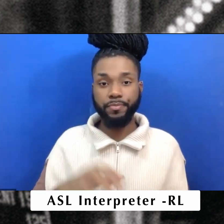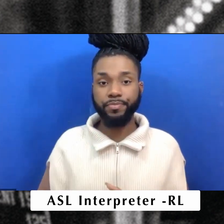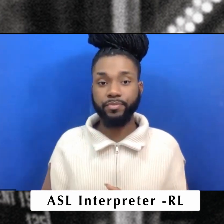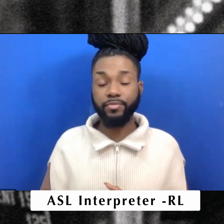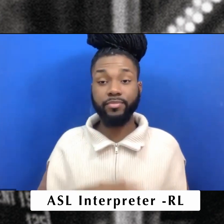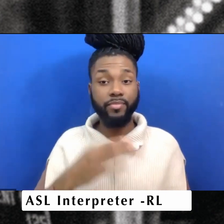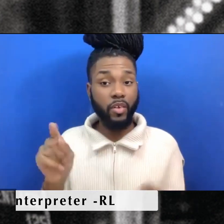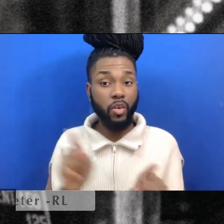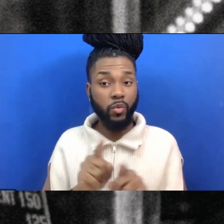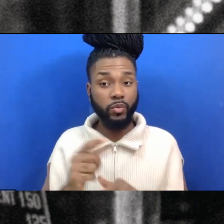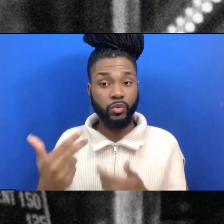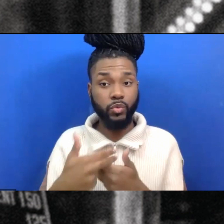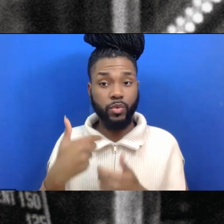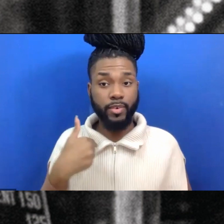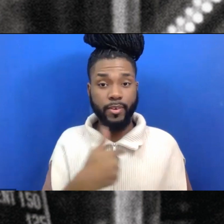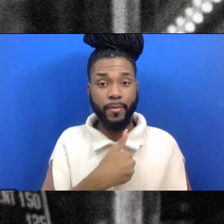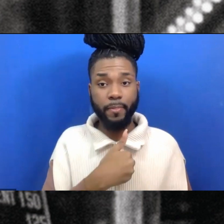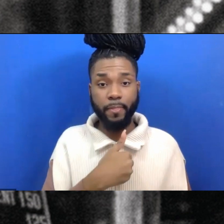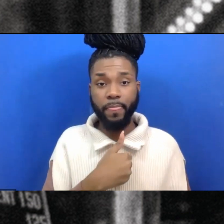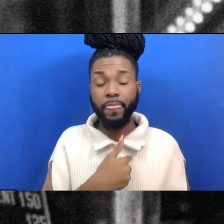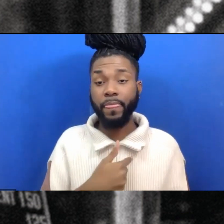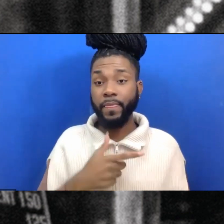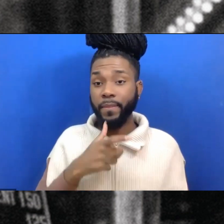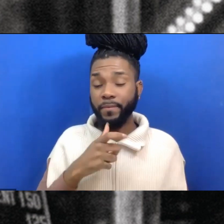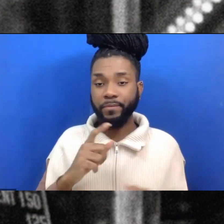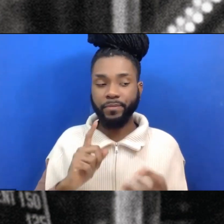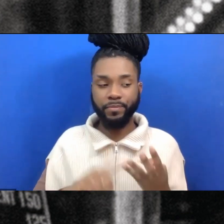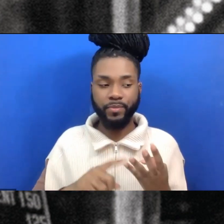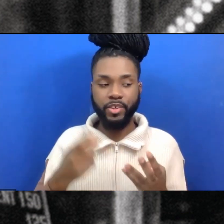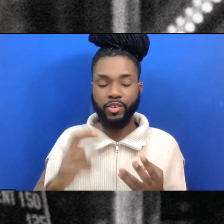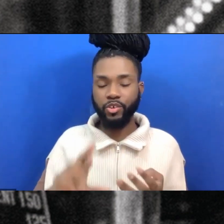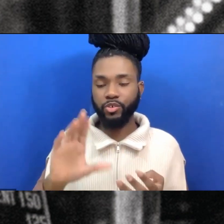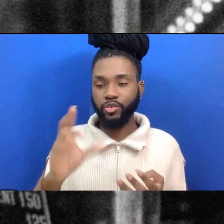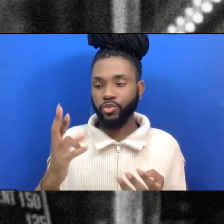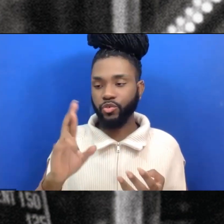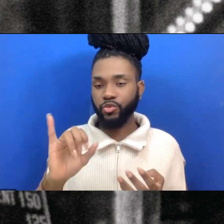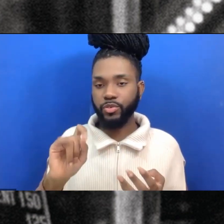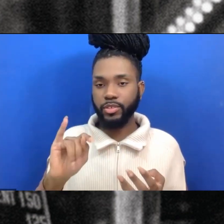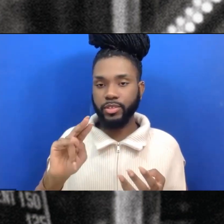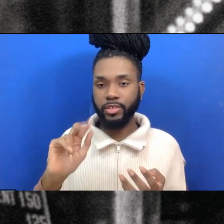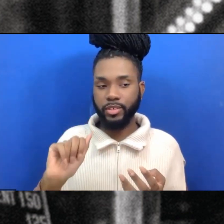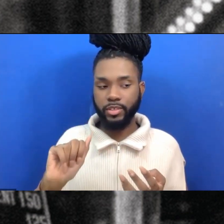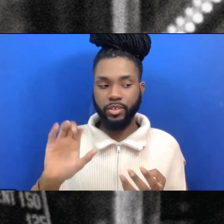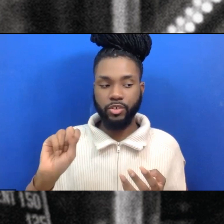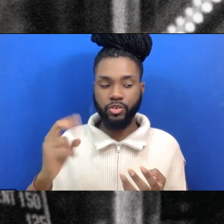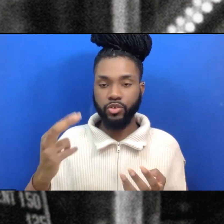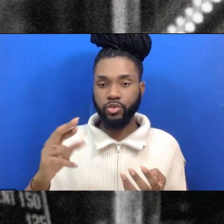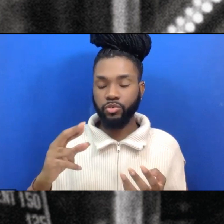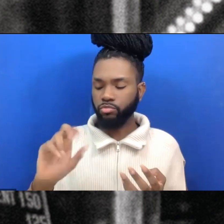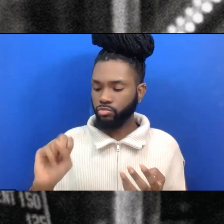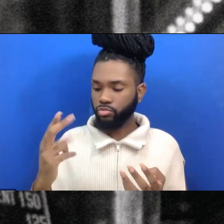And also joining us is Dr. Christina Sharpe,